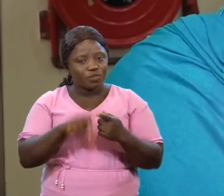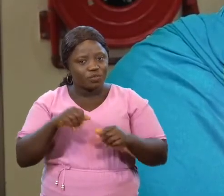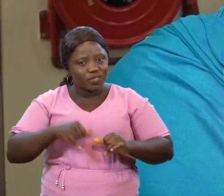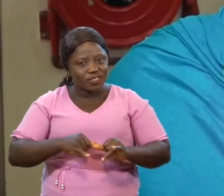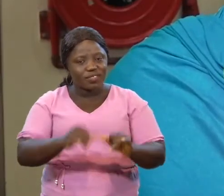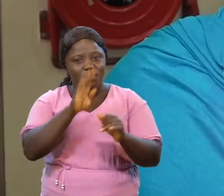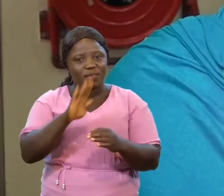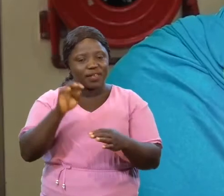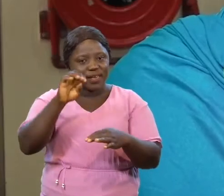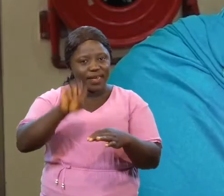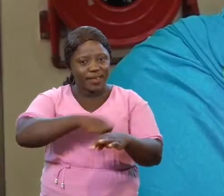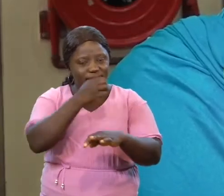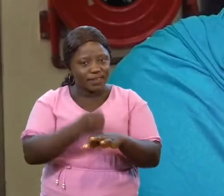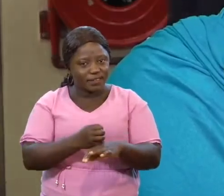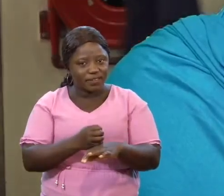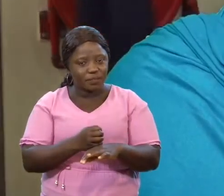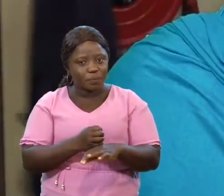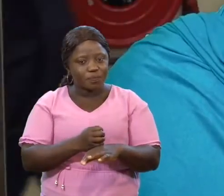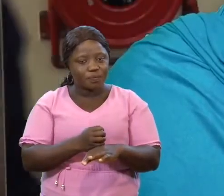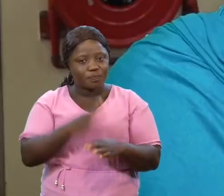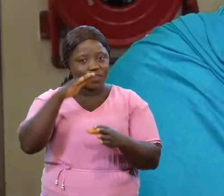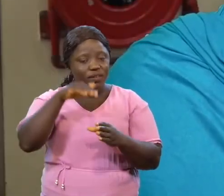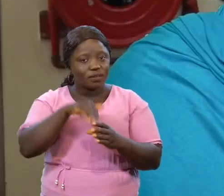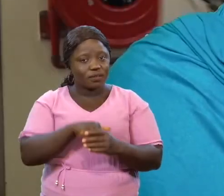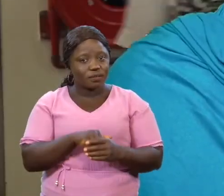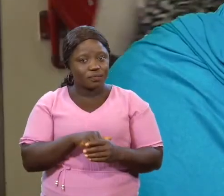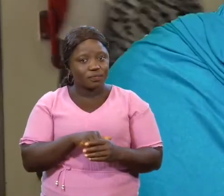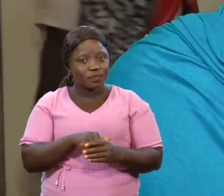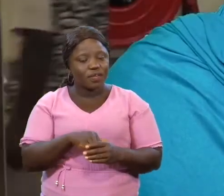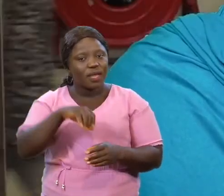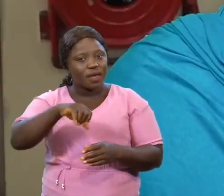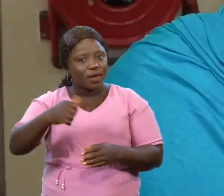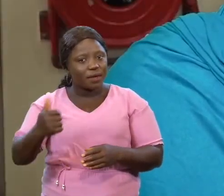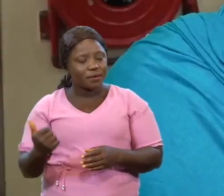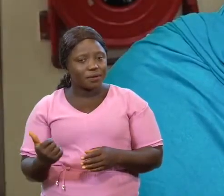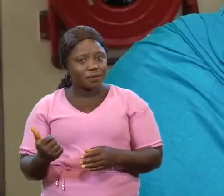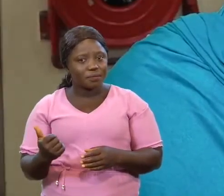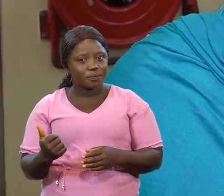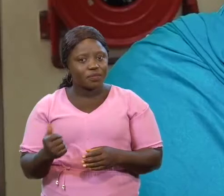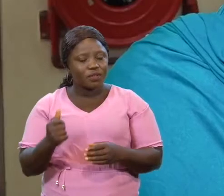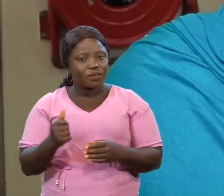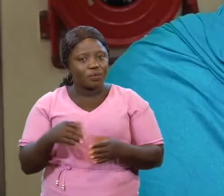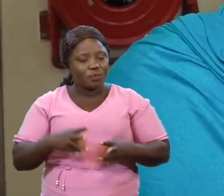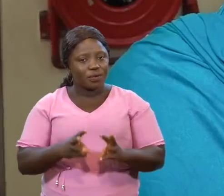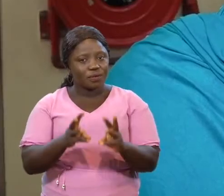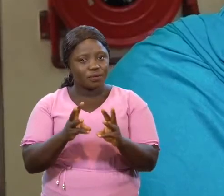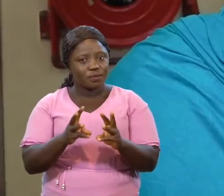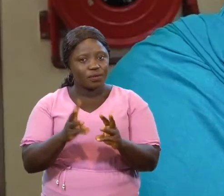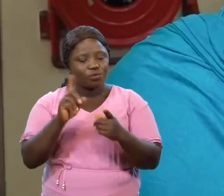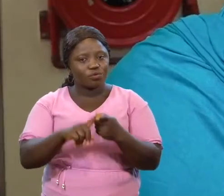to still be engaged in another